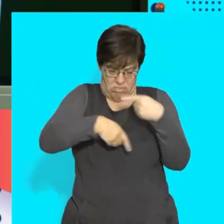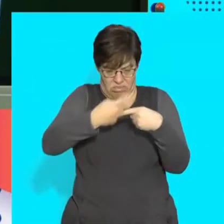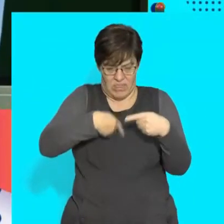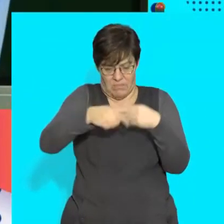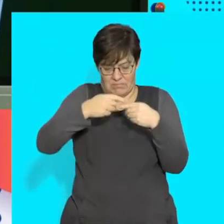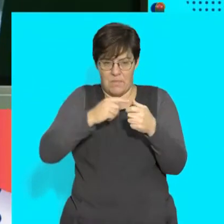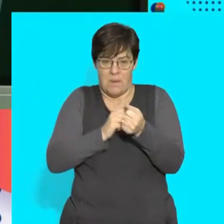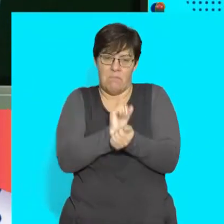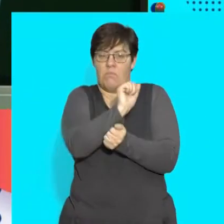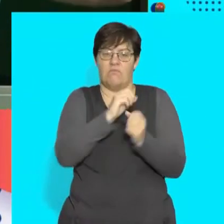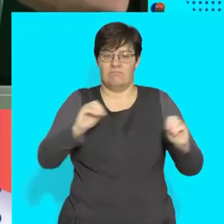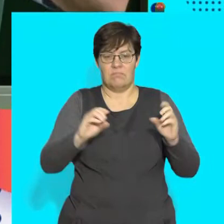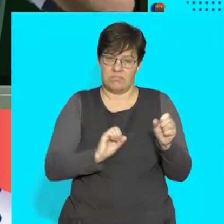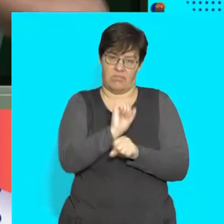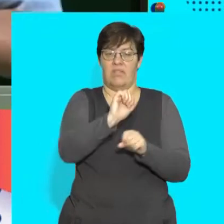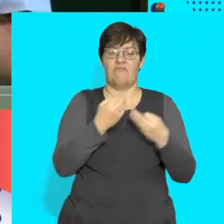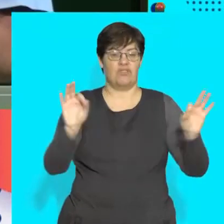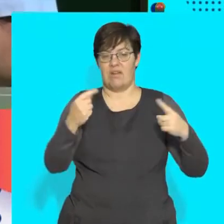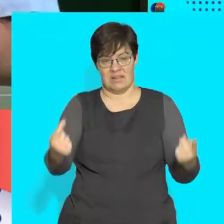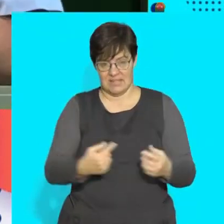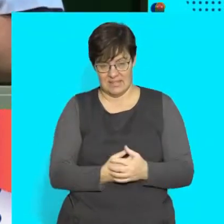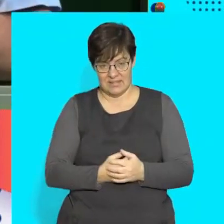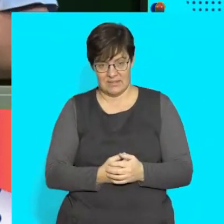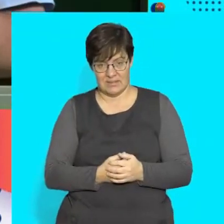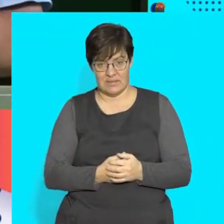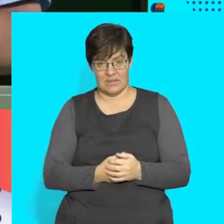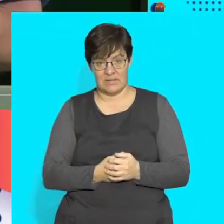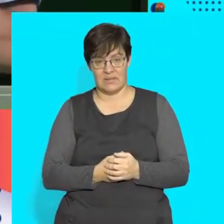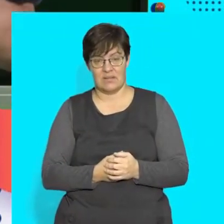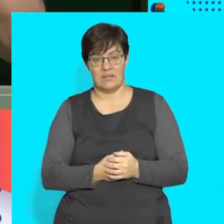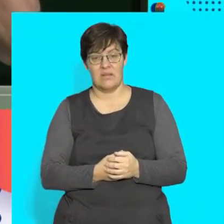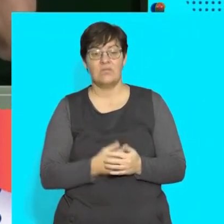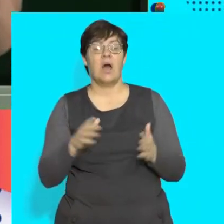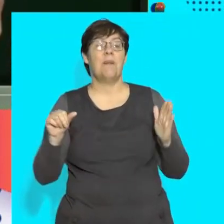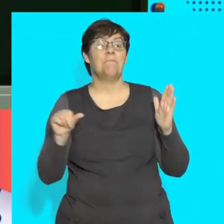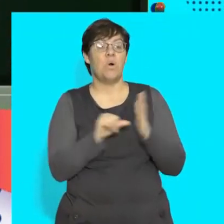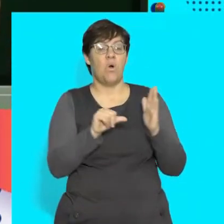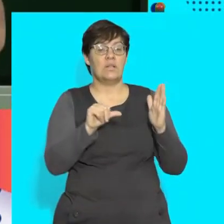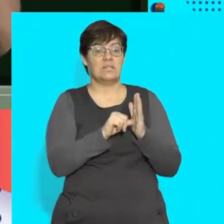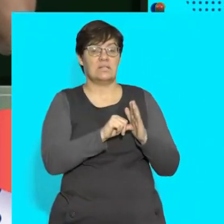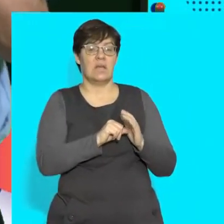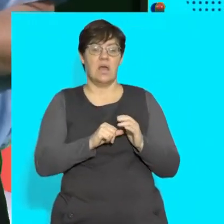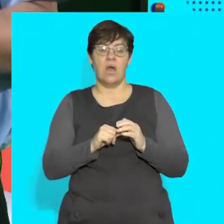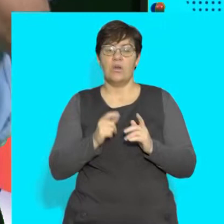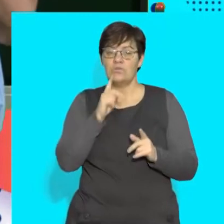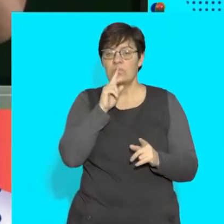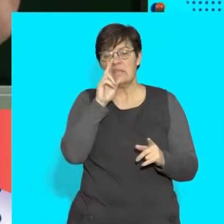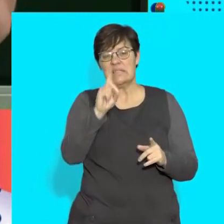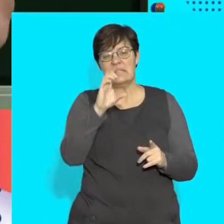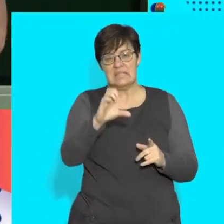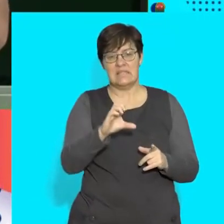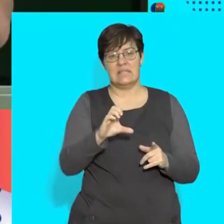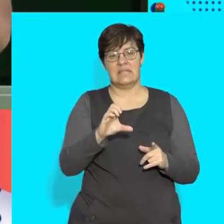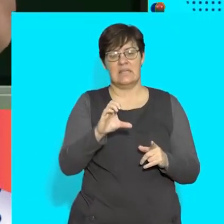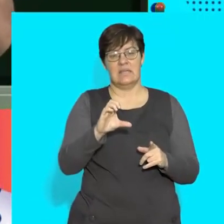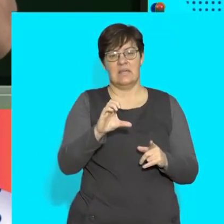would get all tangled up and they wouldn't be able to move very freely. So it's a very important